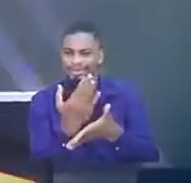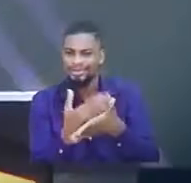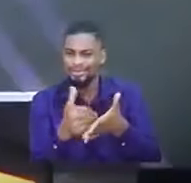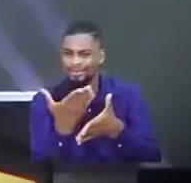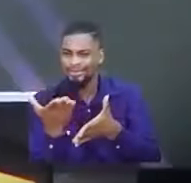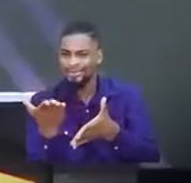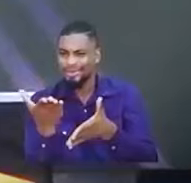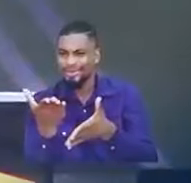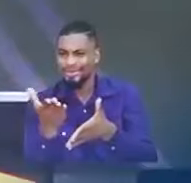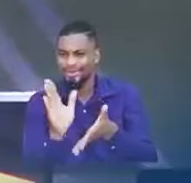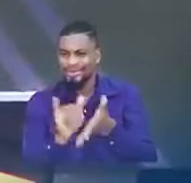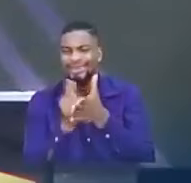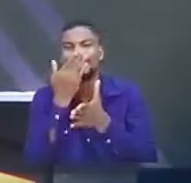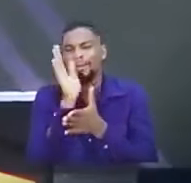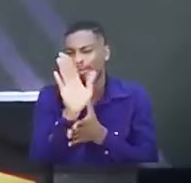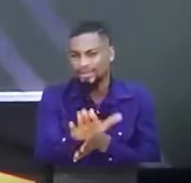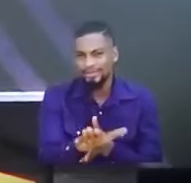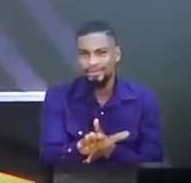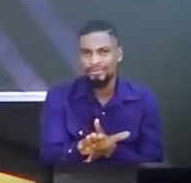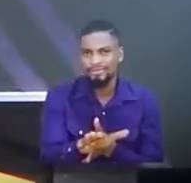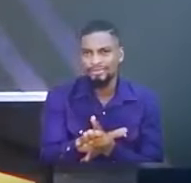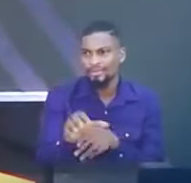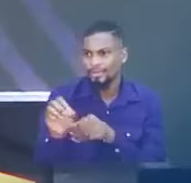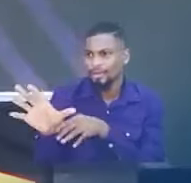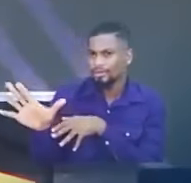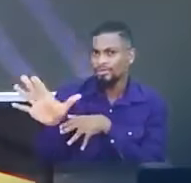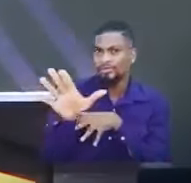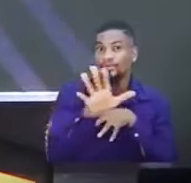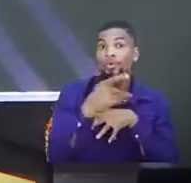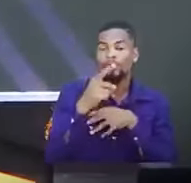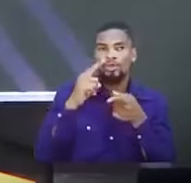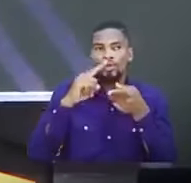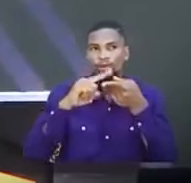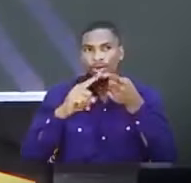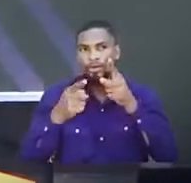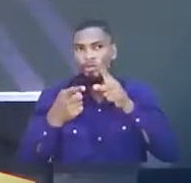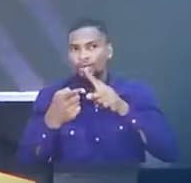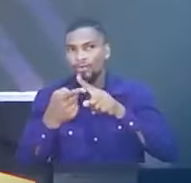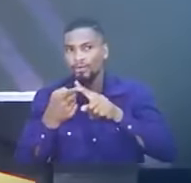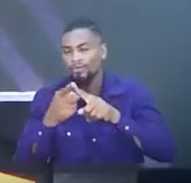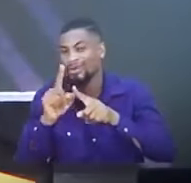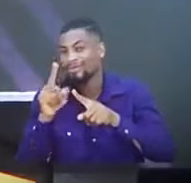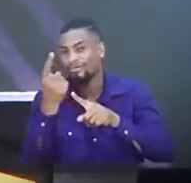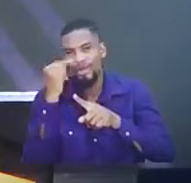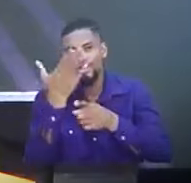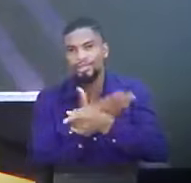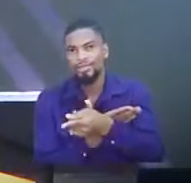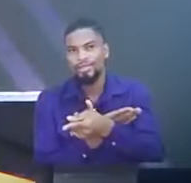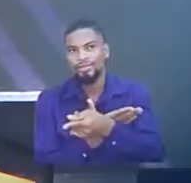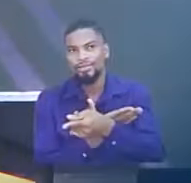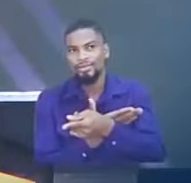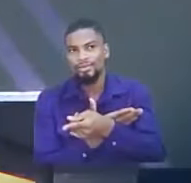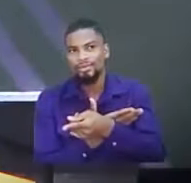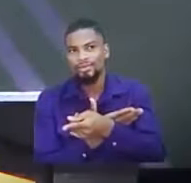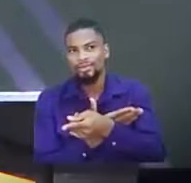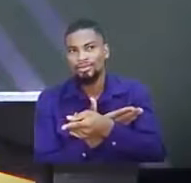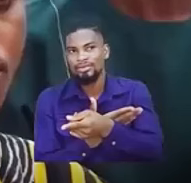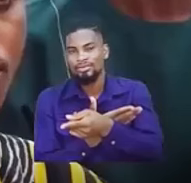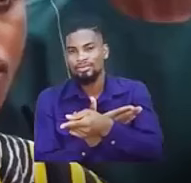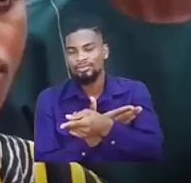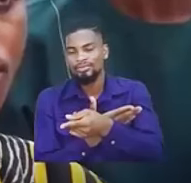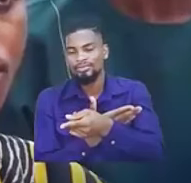happened in his house, influenced by a friend of his first son, the heir to his